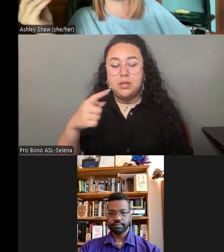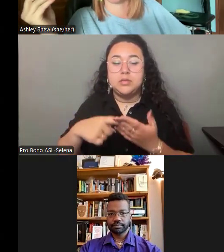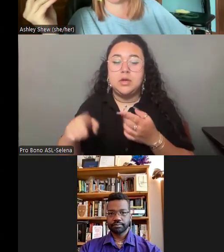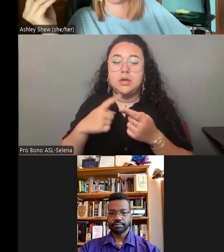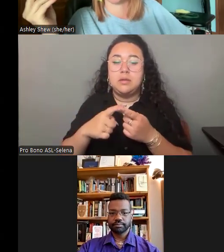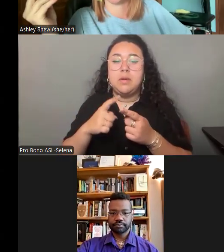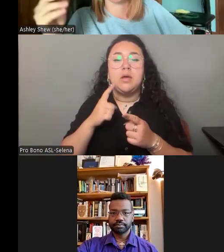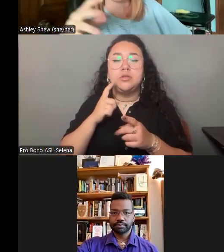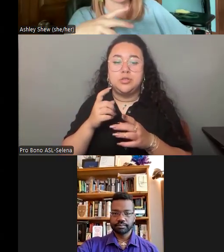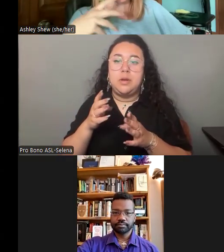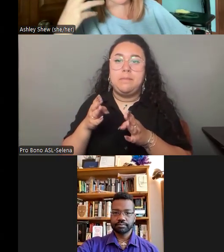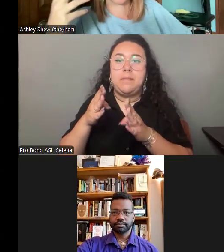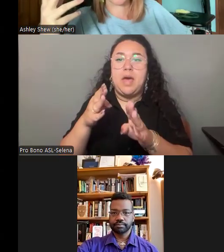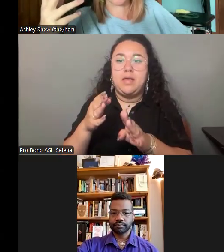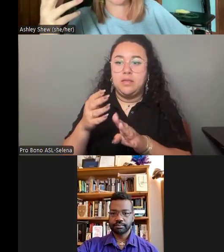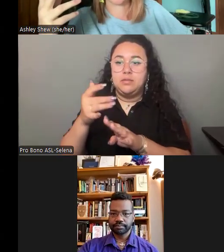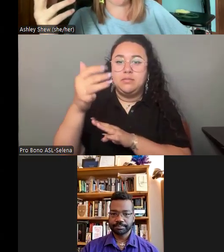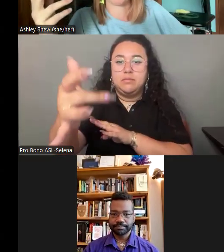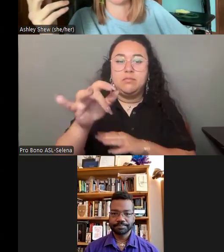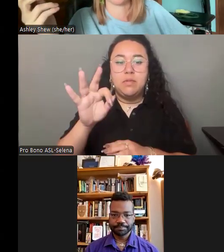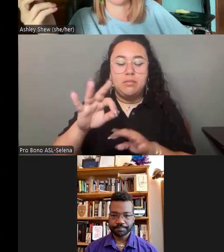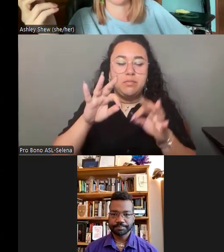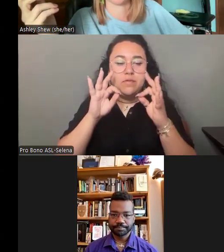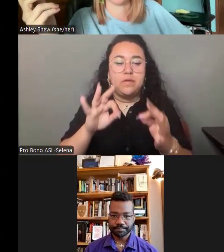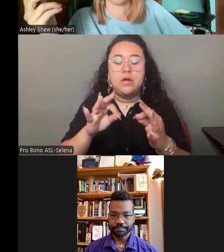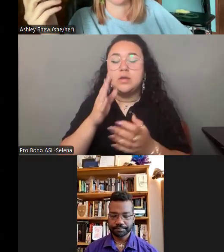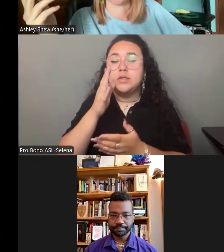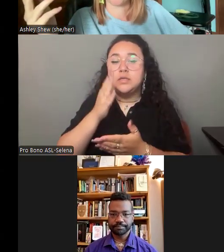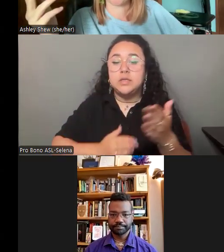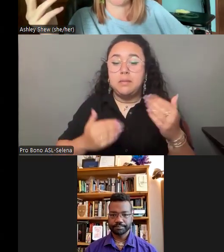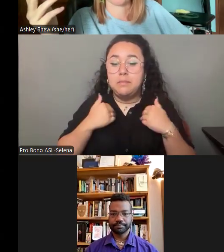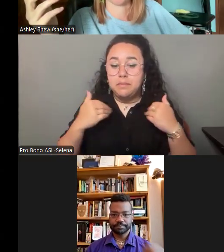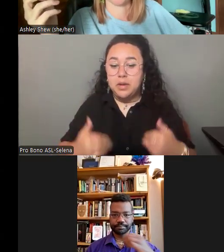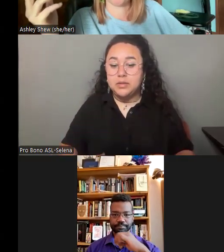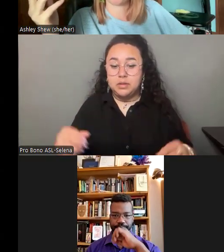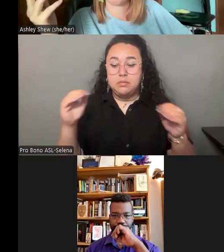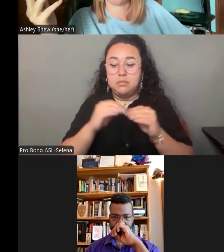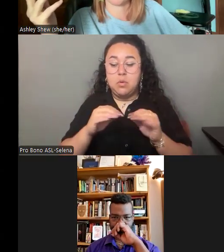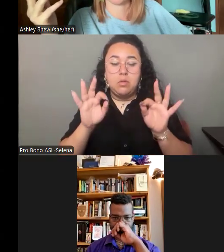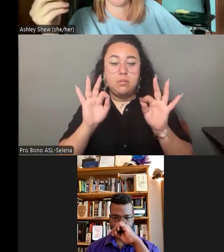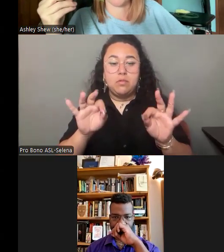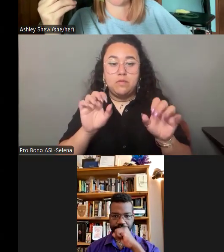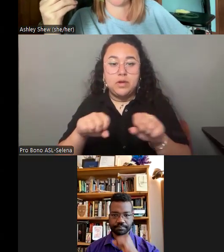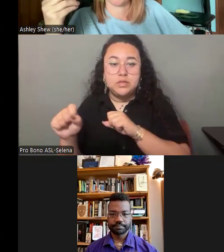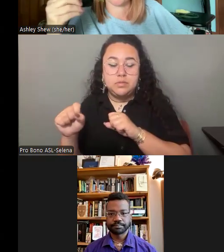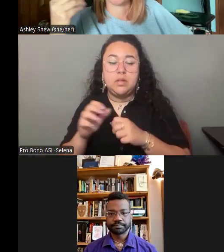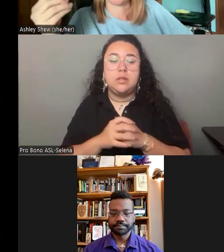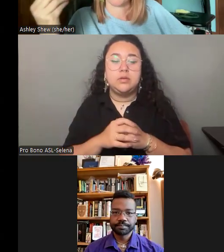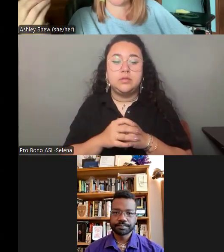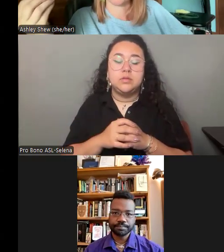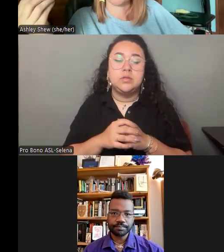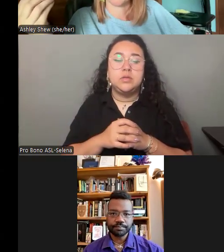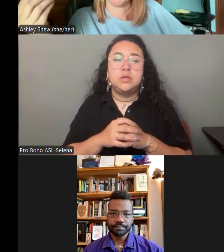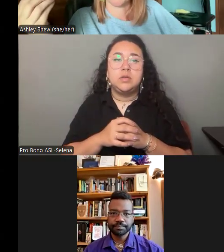of perfection, right? That there are some bodies that are more perfectible, more perfect